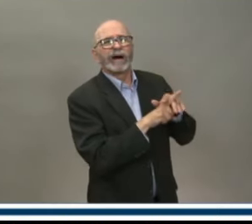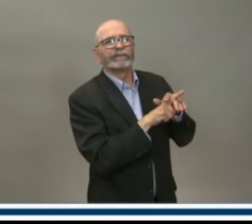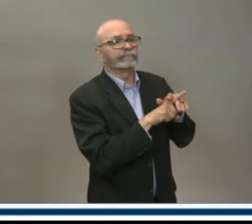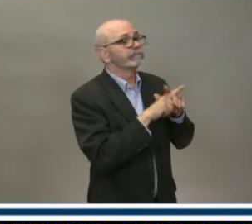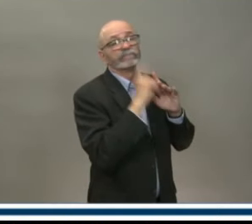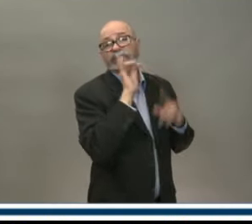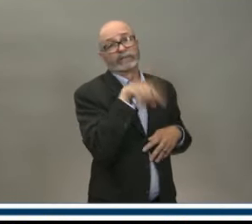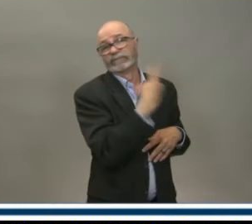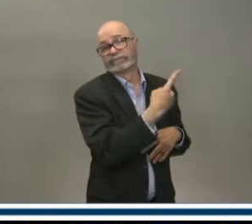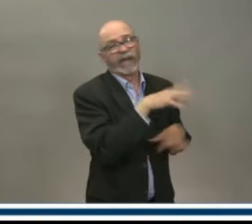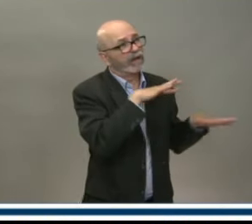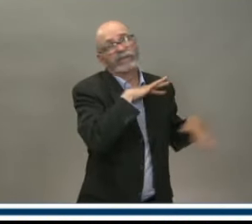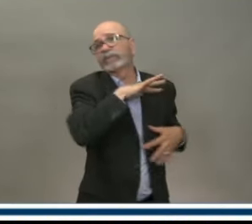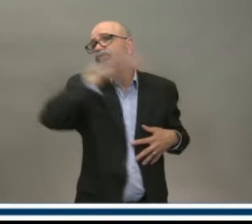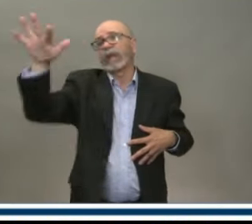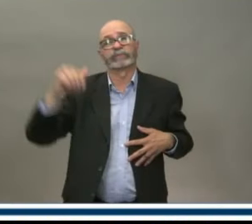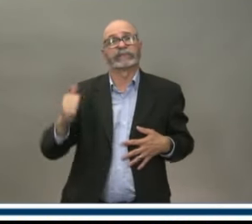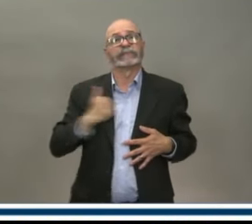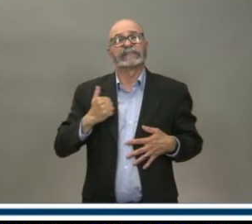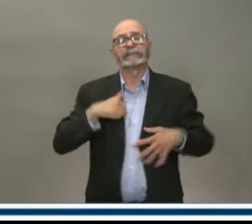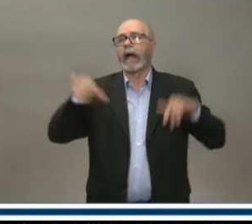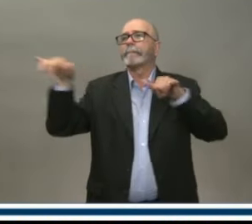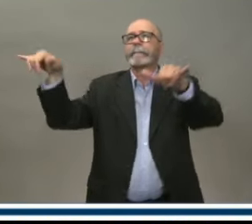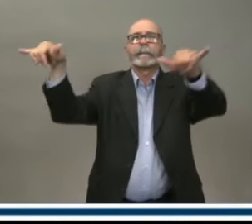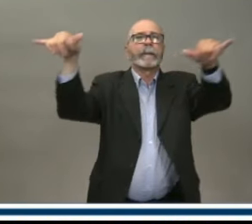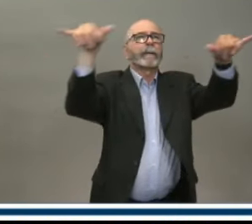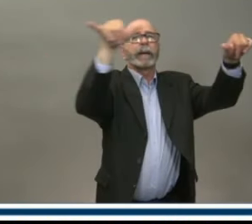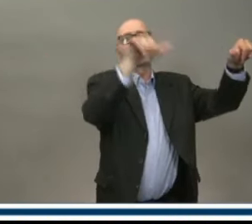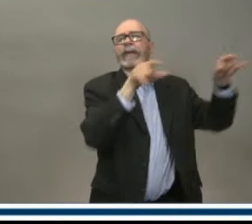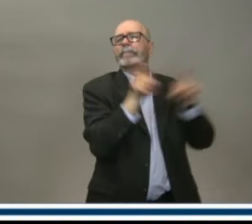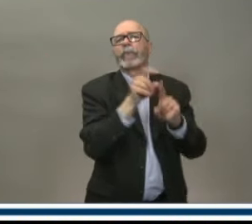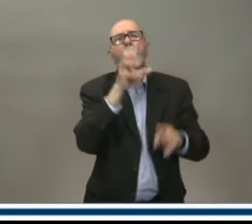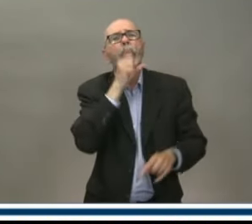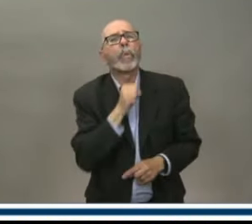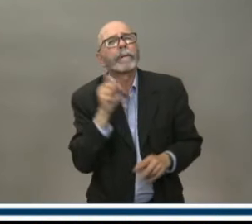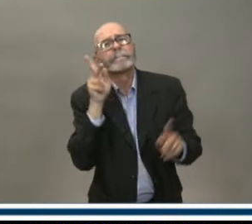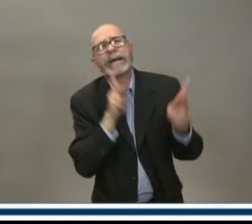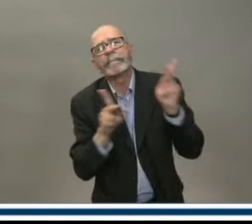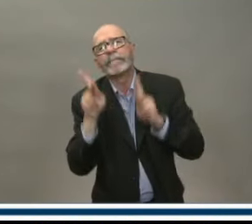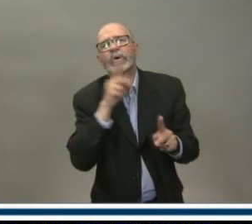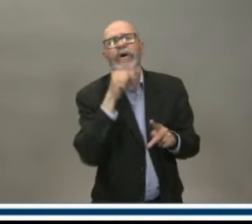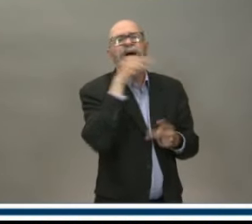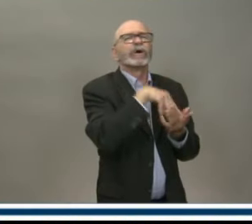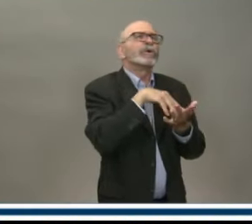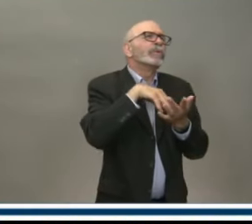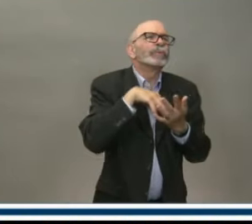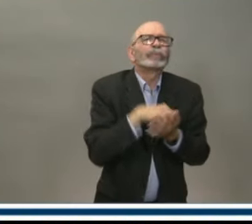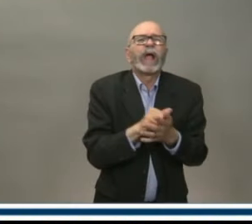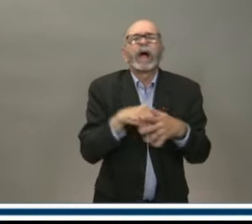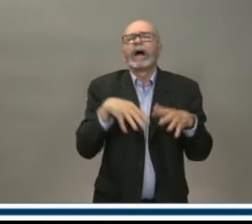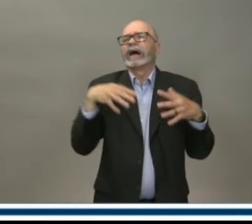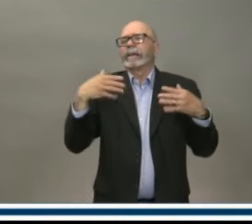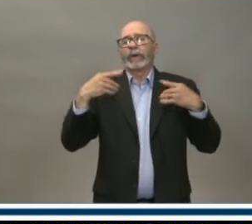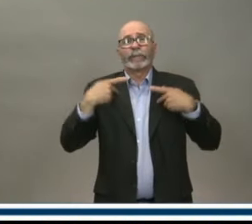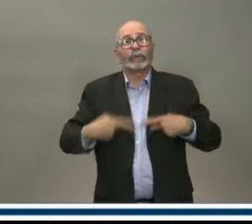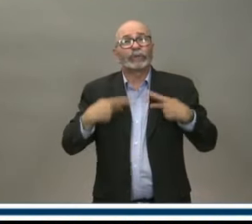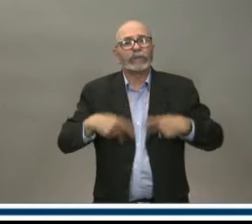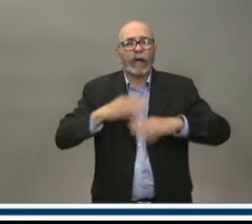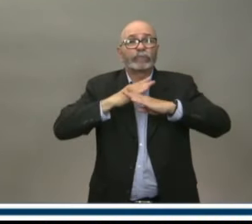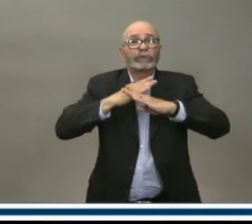because of the frailty and the underlying health status and the age of our long-term care residents, they are highly